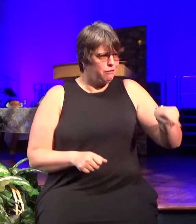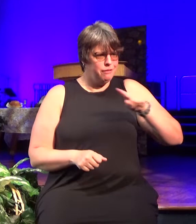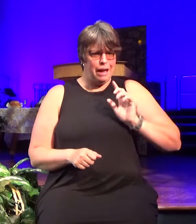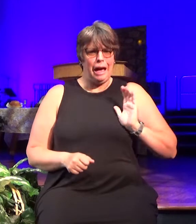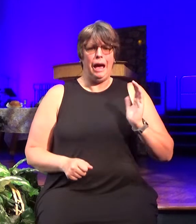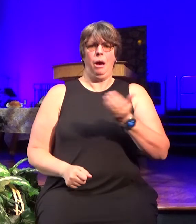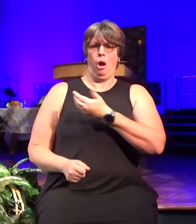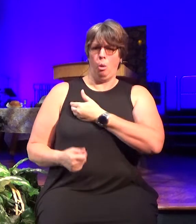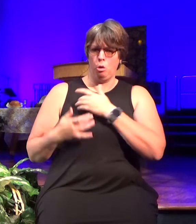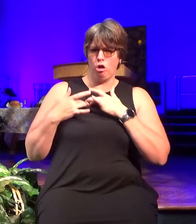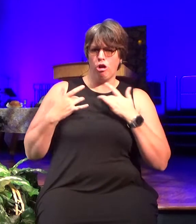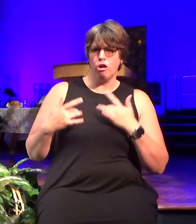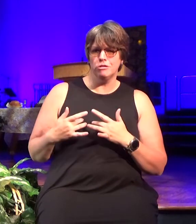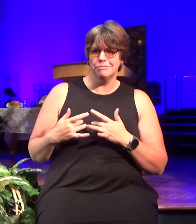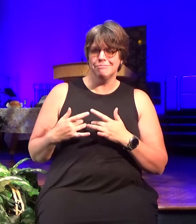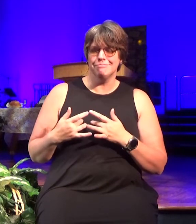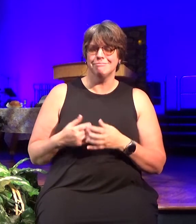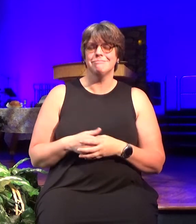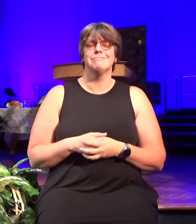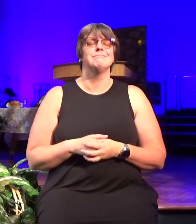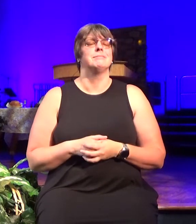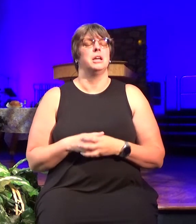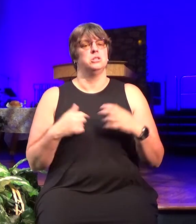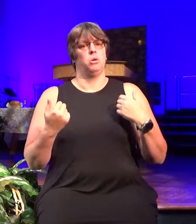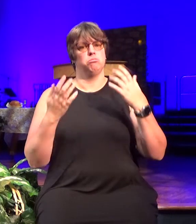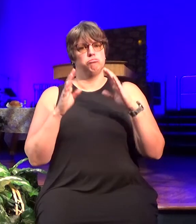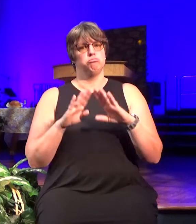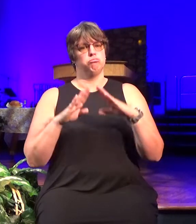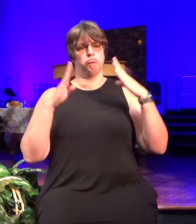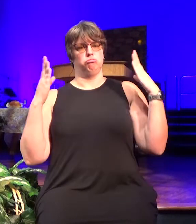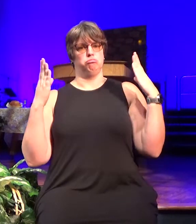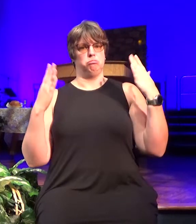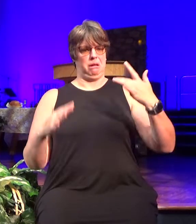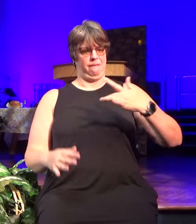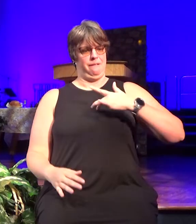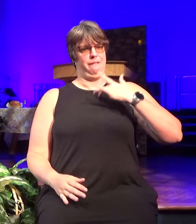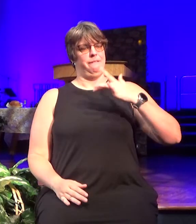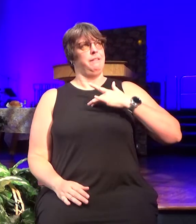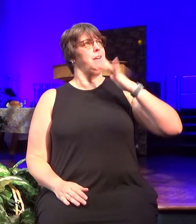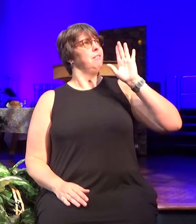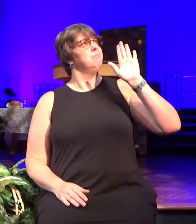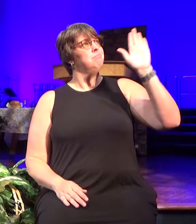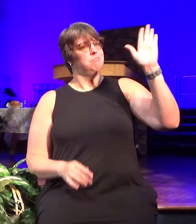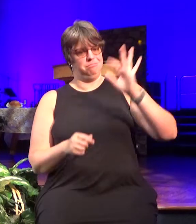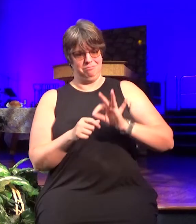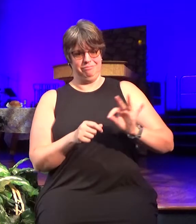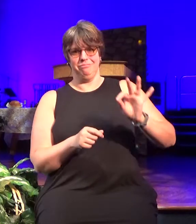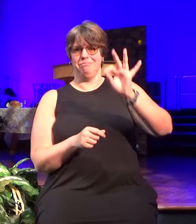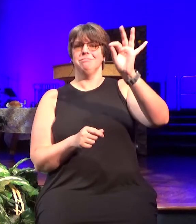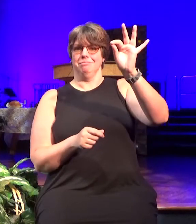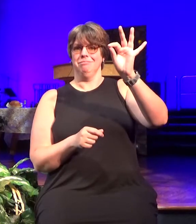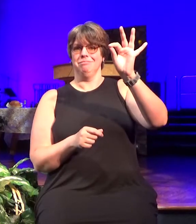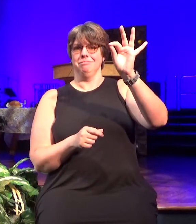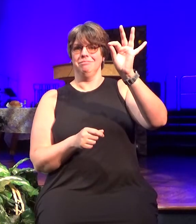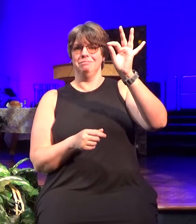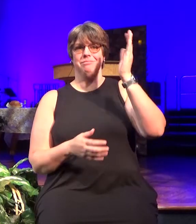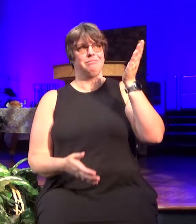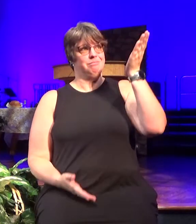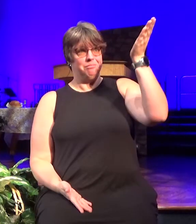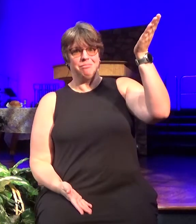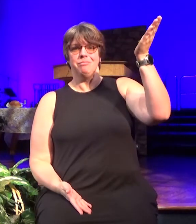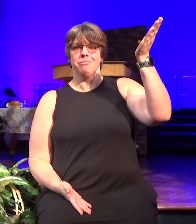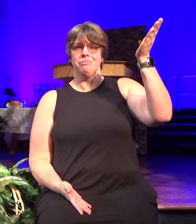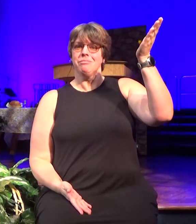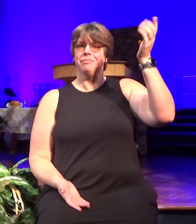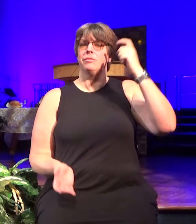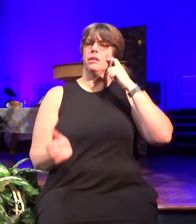And so we open to feel that presence and essence of the One. For I recognize that there